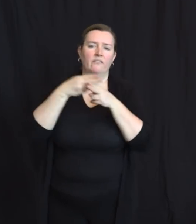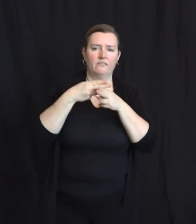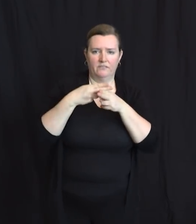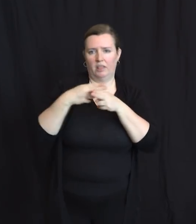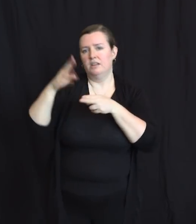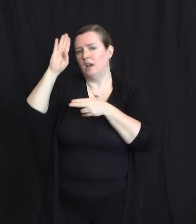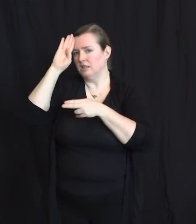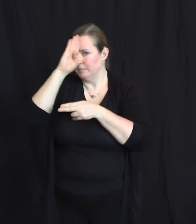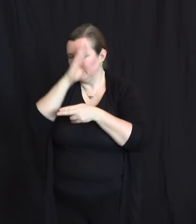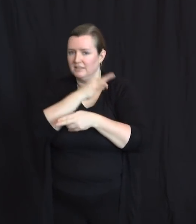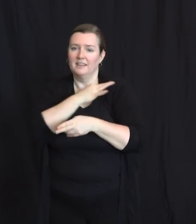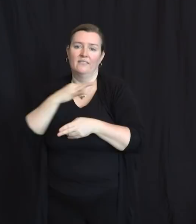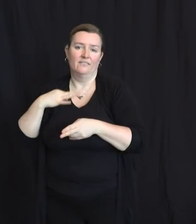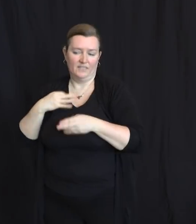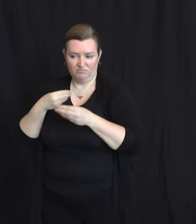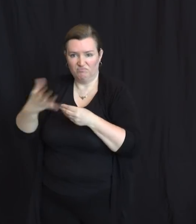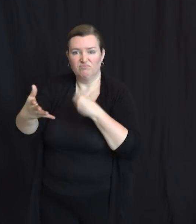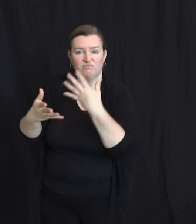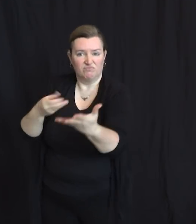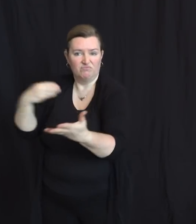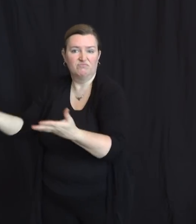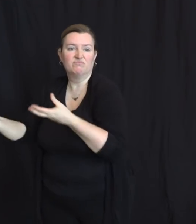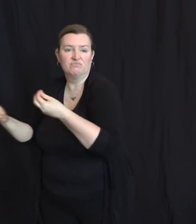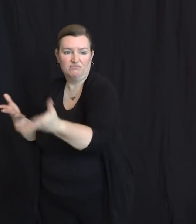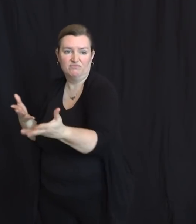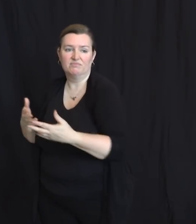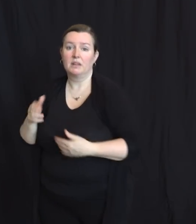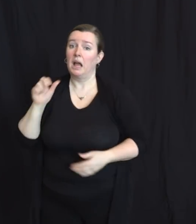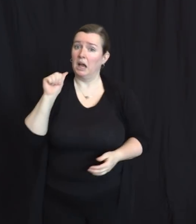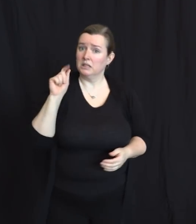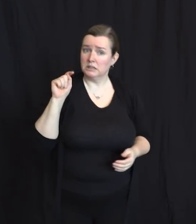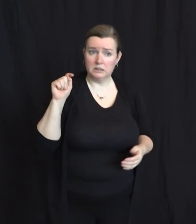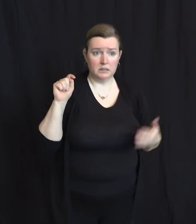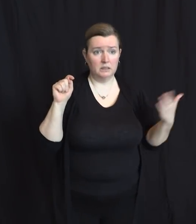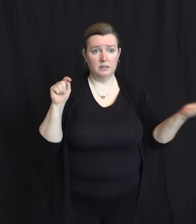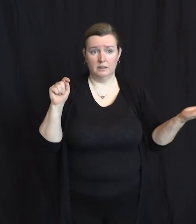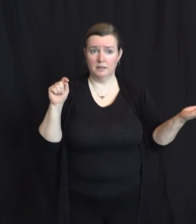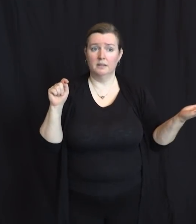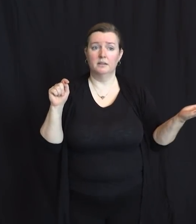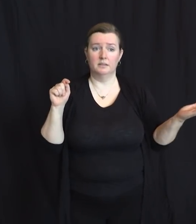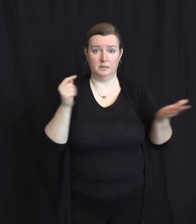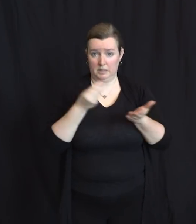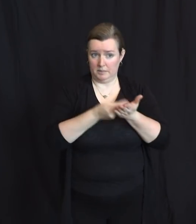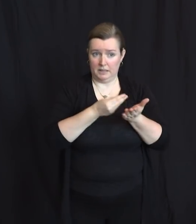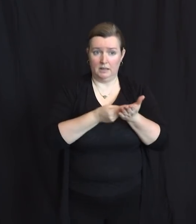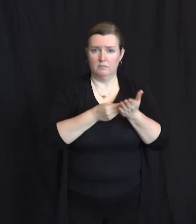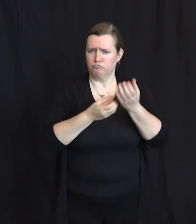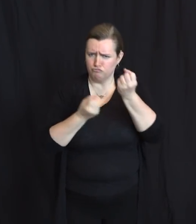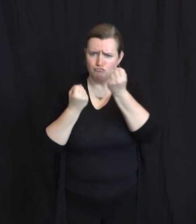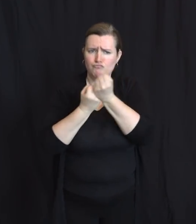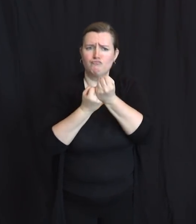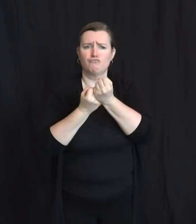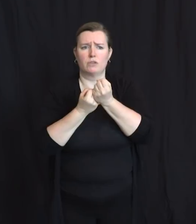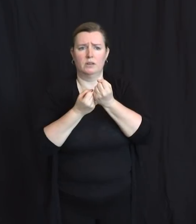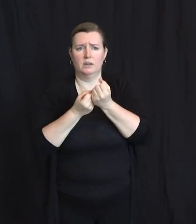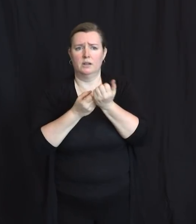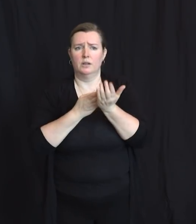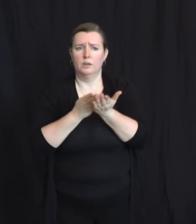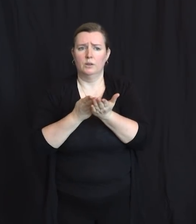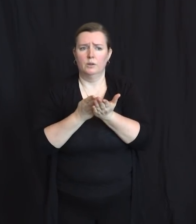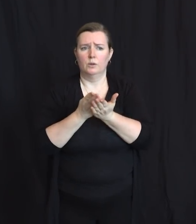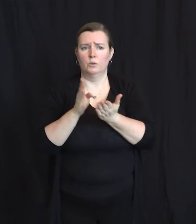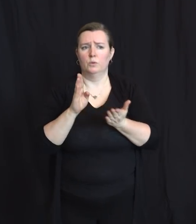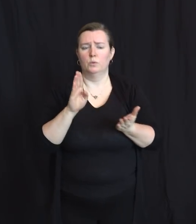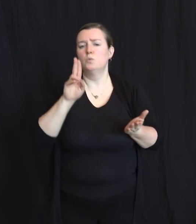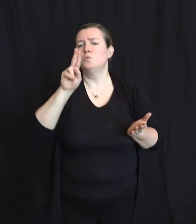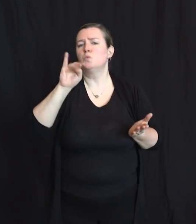Edison. AT&T has also stepped forward with critical financial support for the United Way of Essex and West Hudson